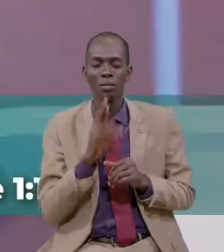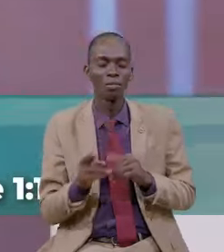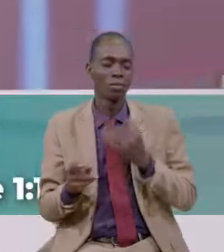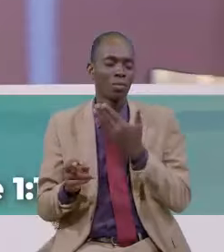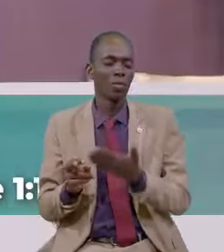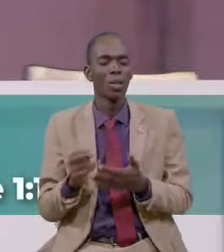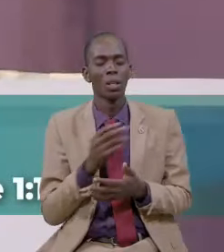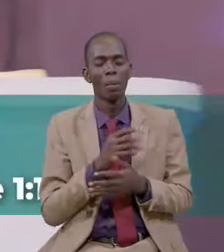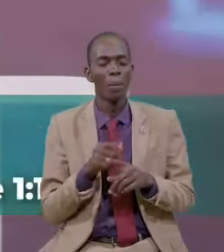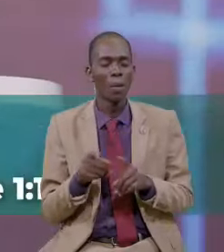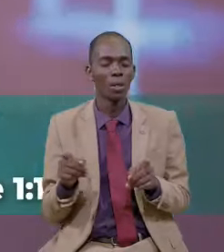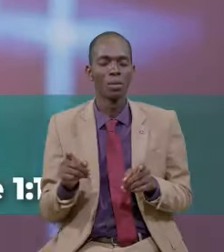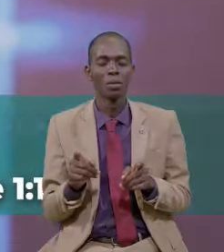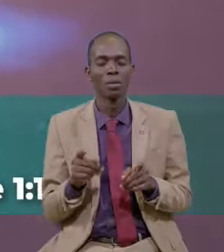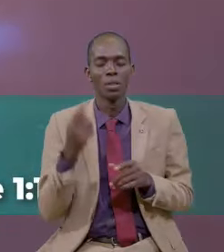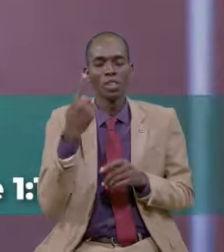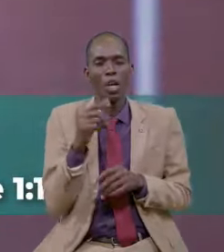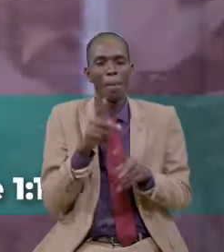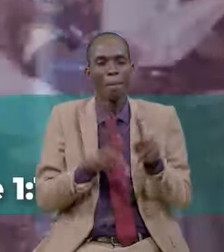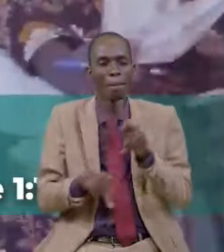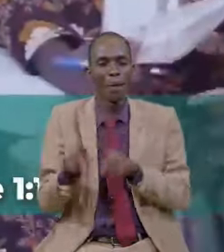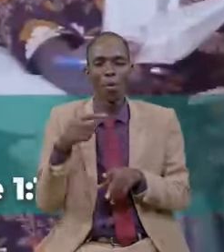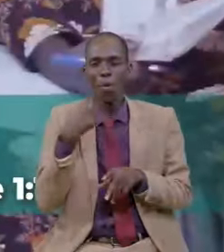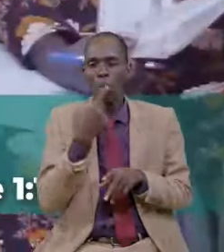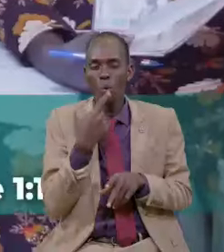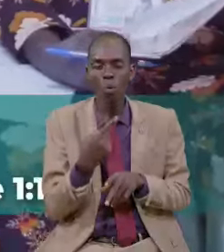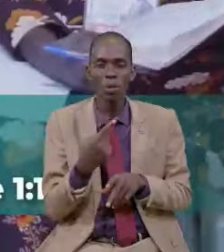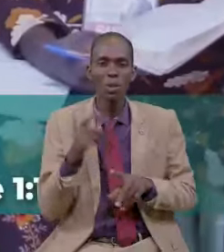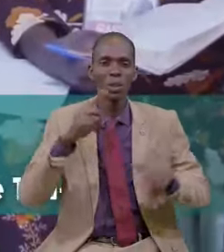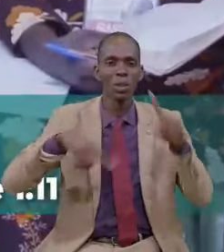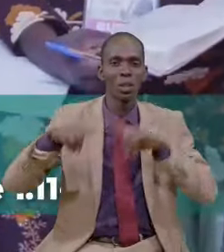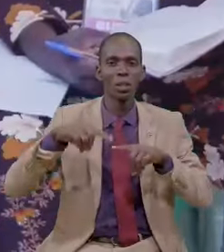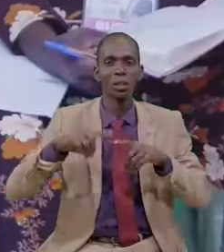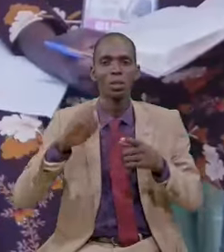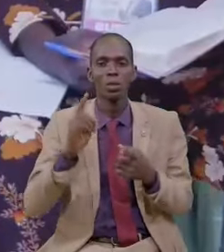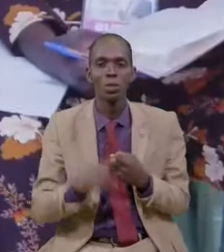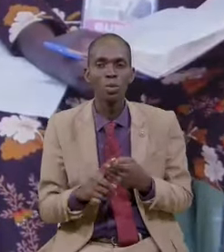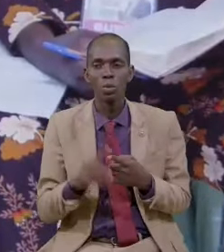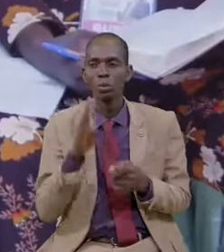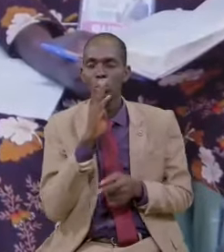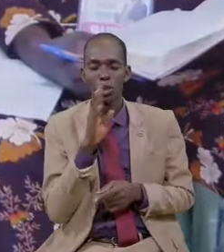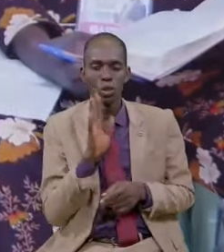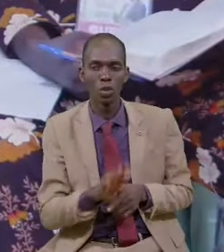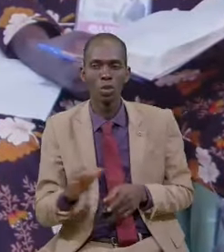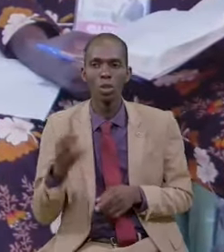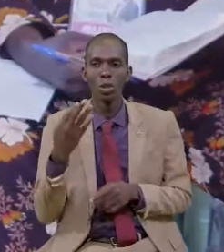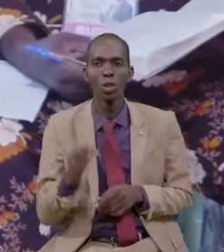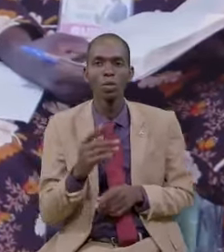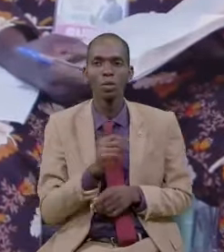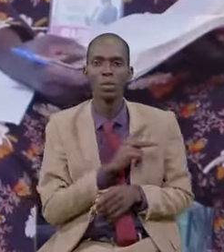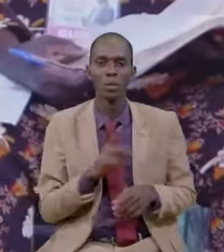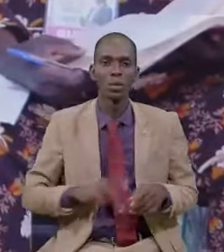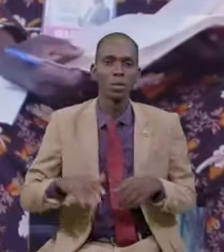there. But the people who profess to be children of the kingdom, they'll be cast out